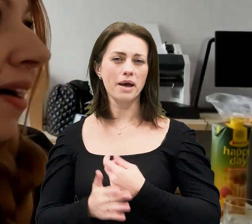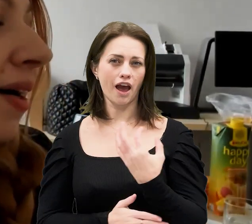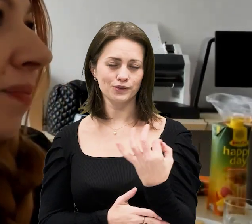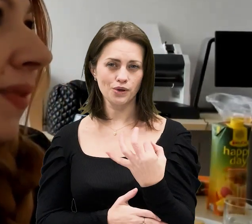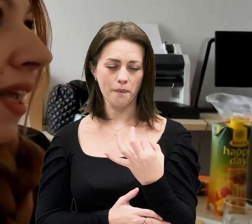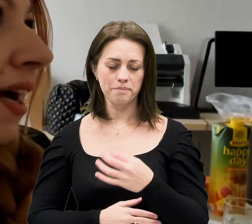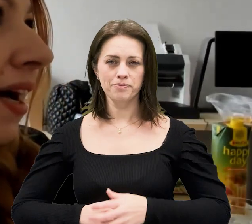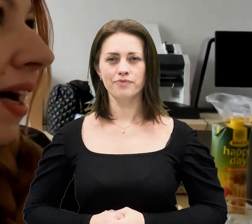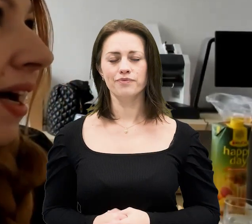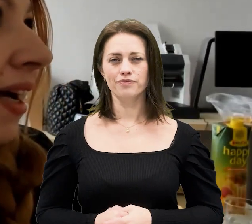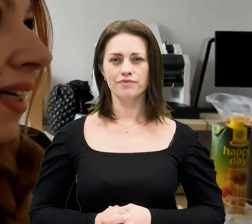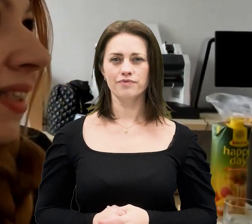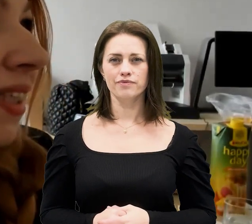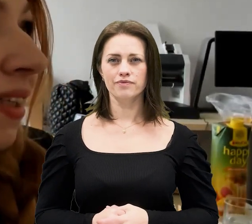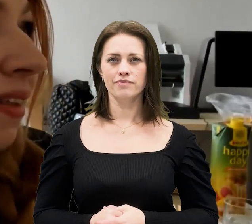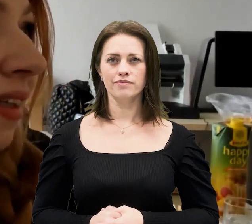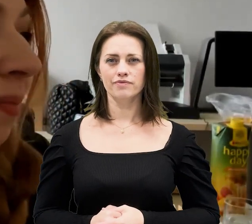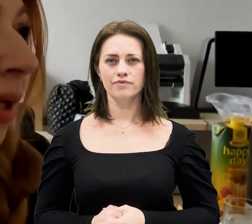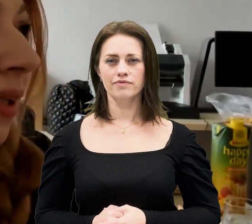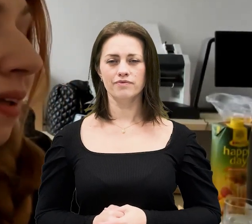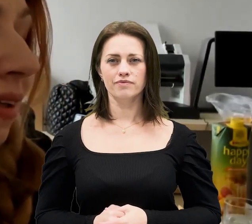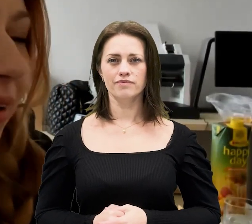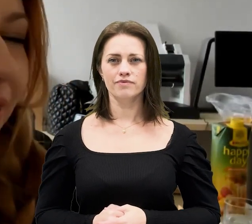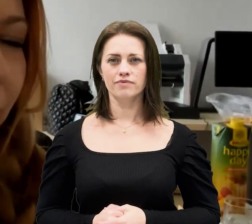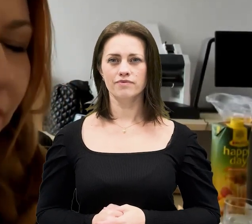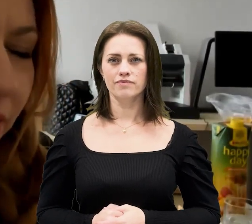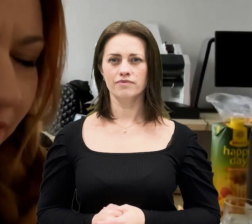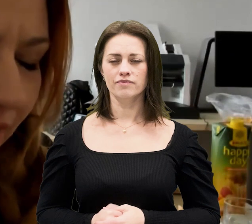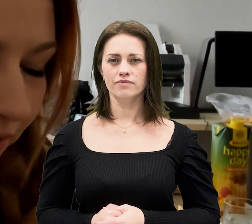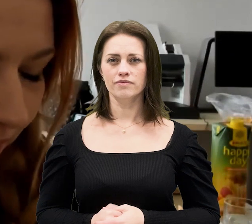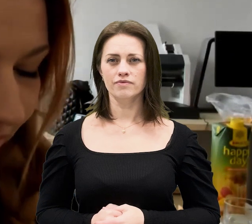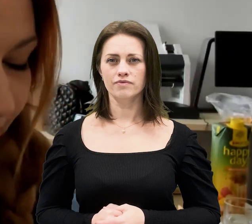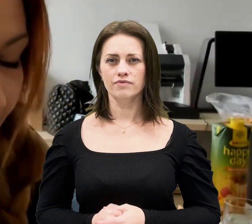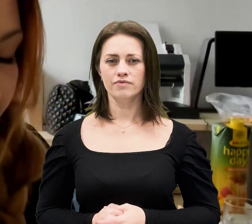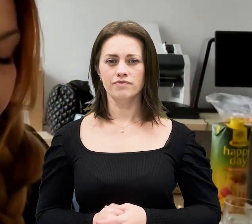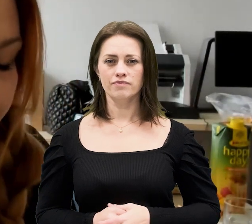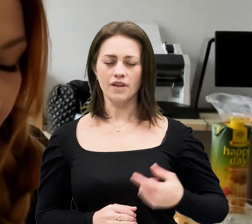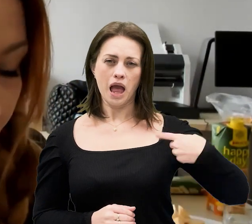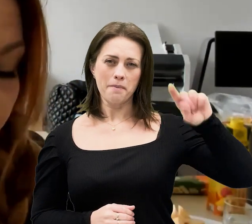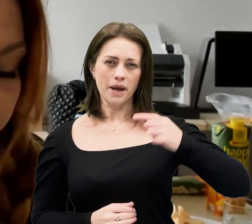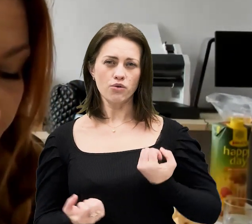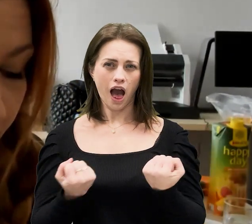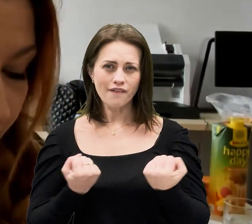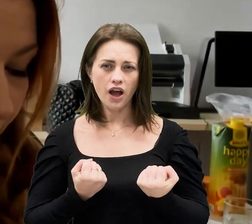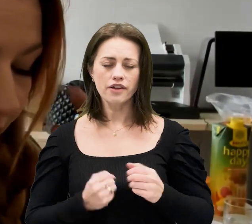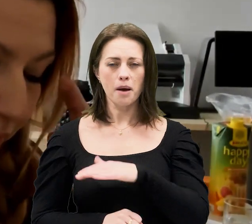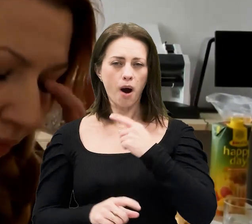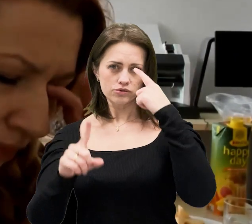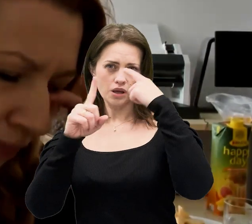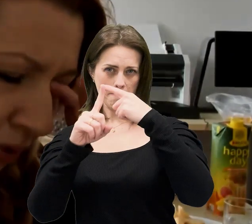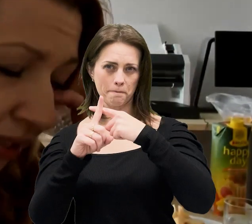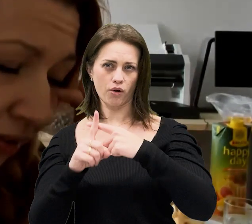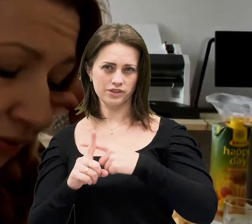well, I can say that maybe the previous government did a lot